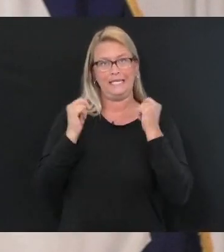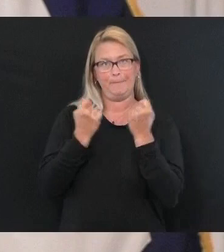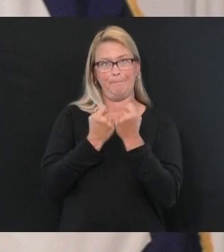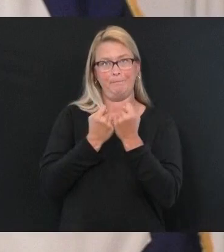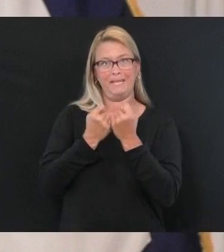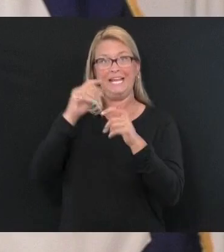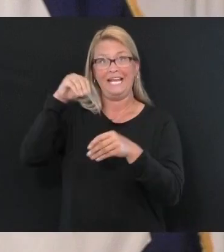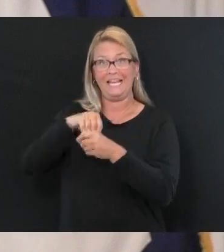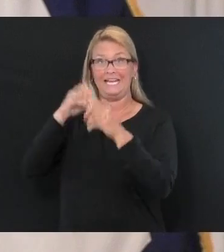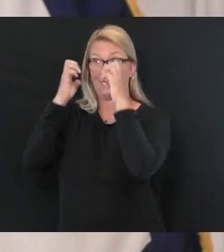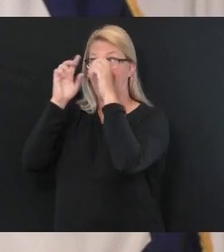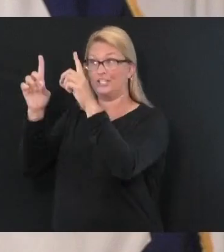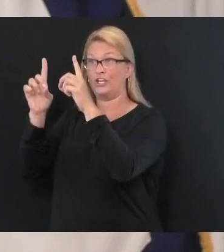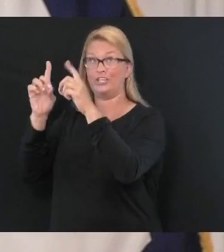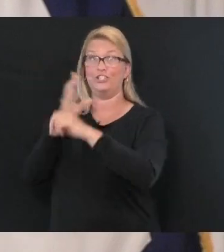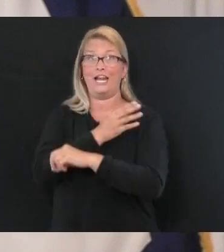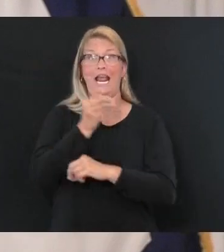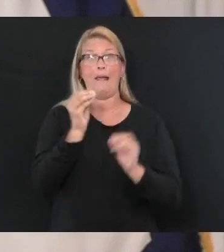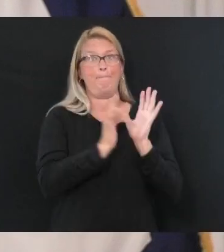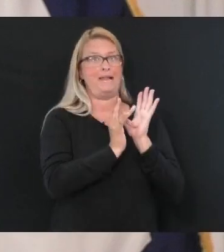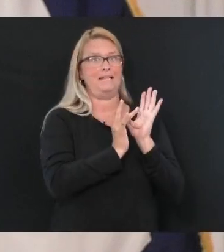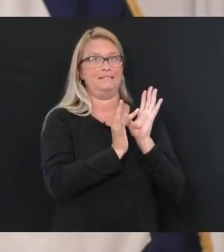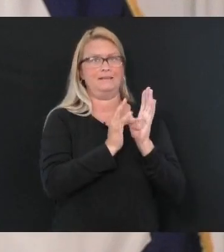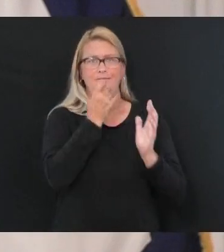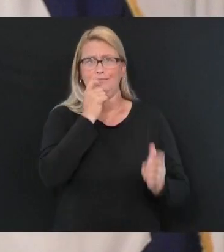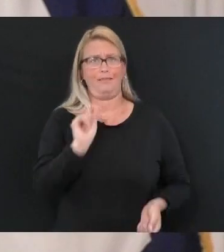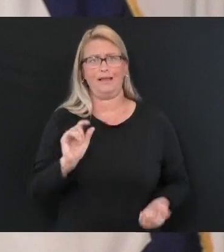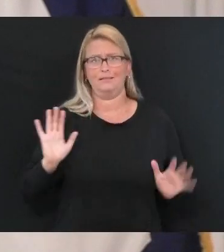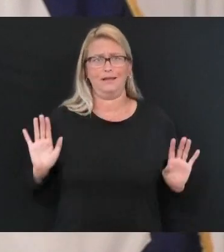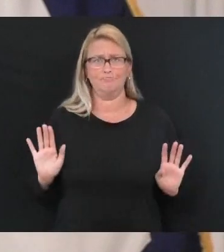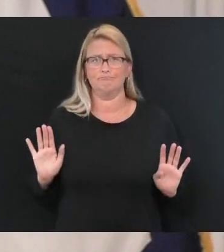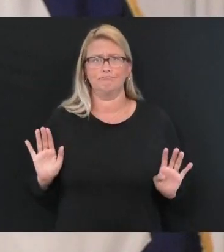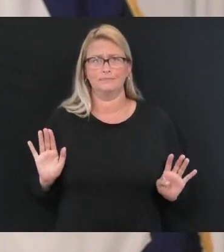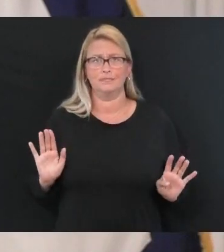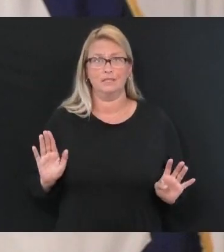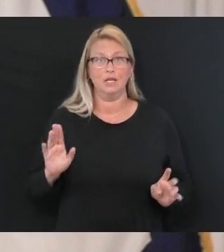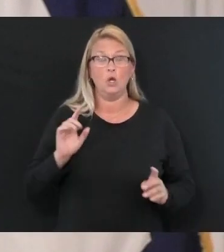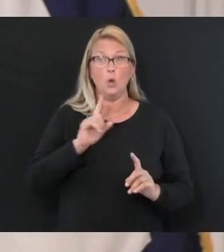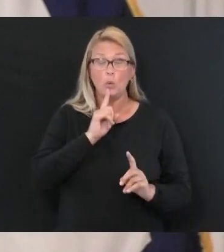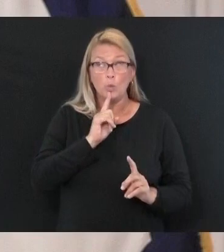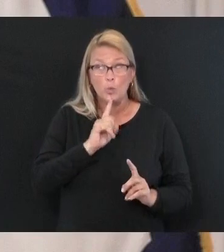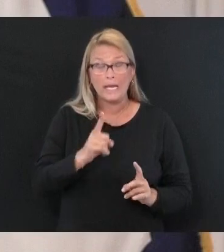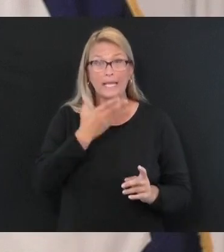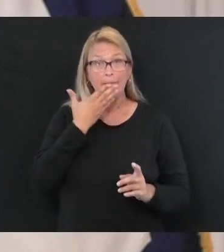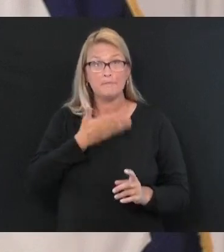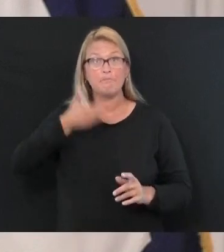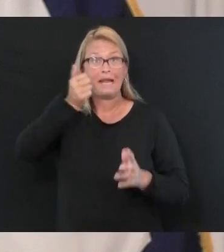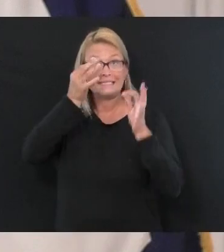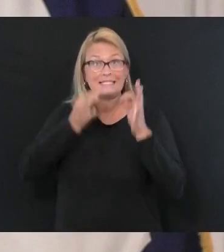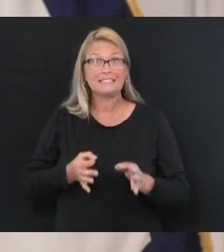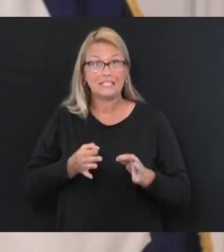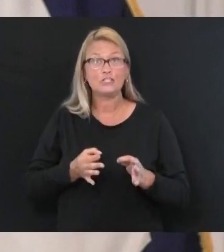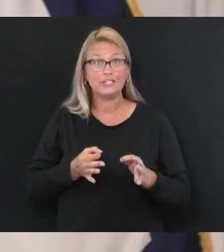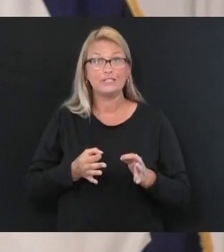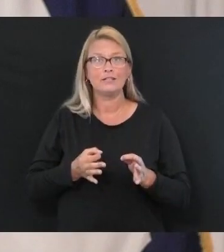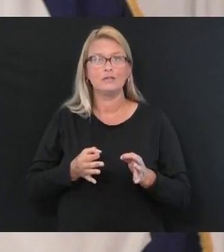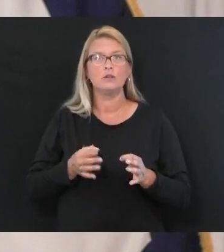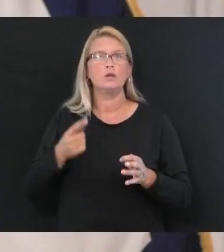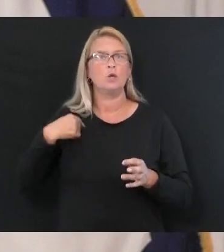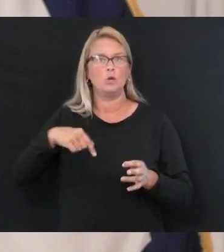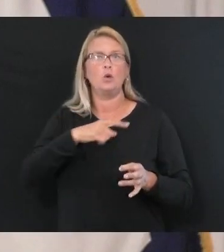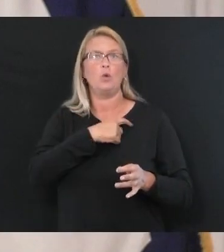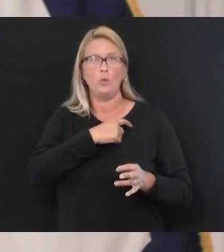in the field of medicine. And that's all there is to it. I mean, at the end of the day, if we want the very best decision that we can possibly make, we